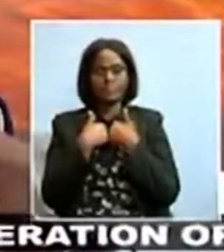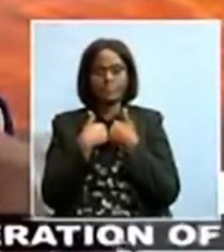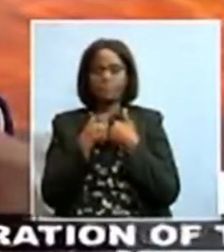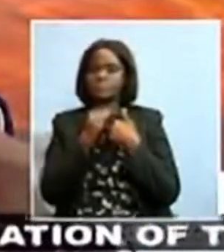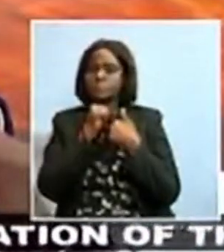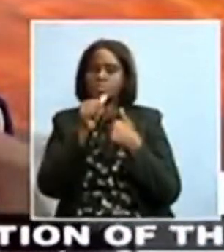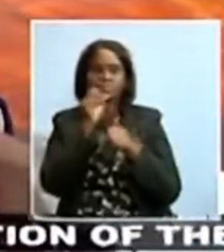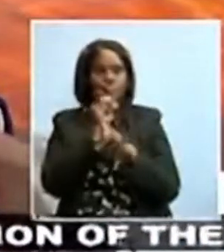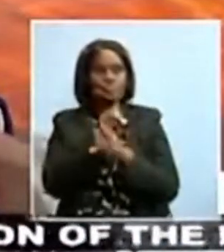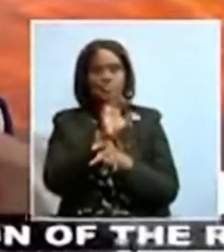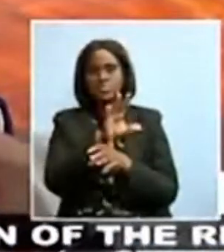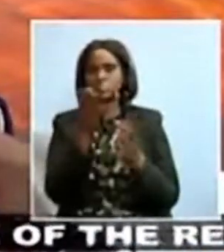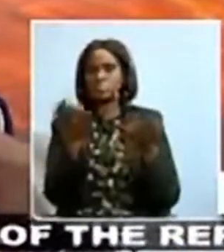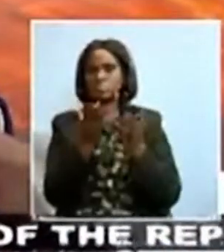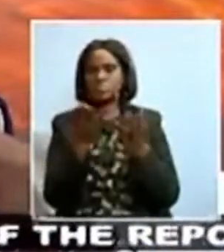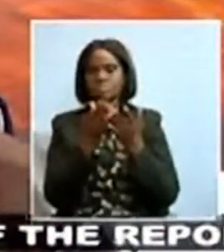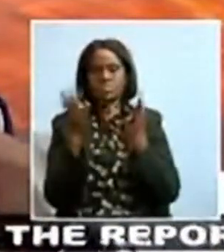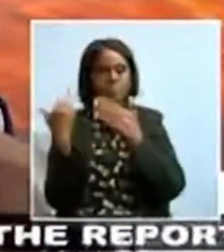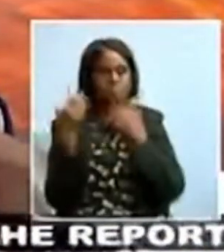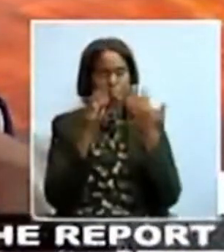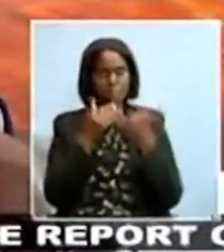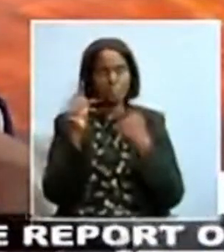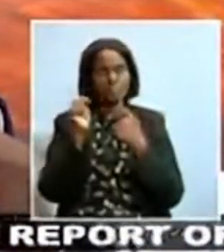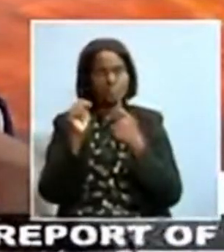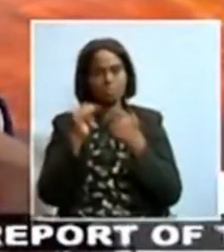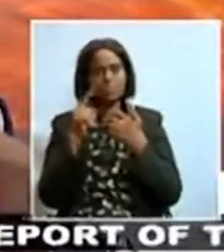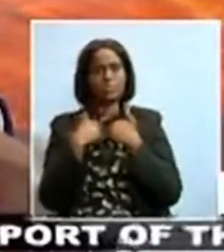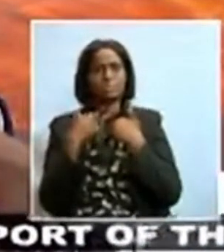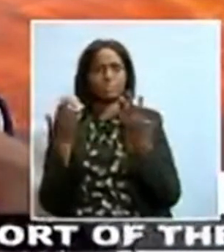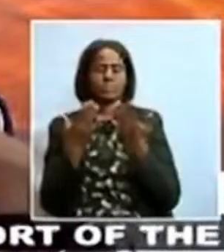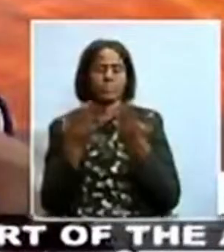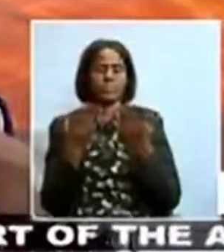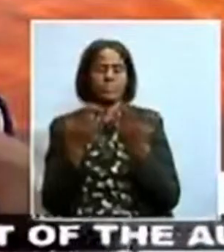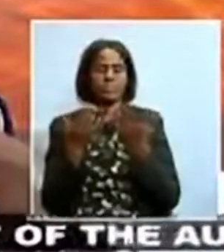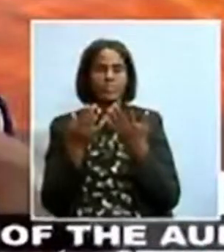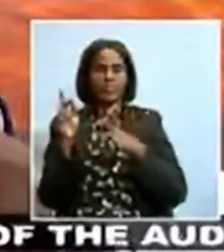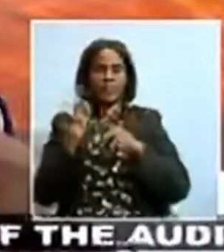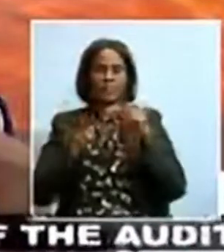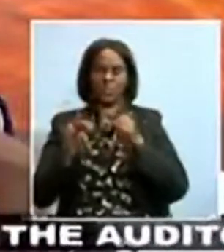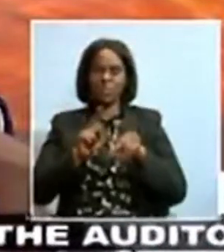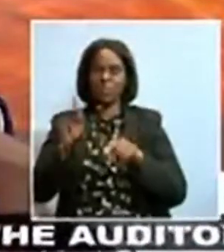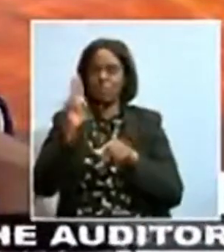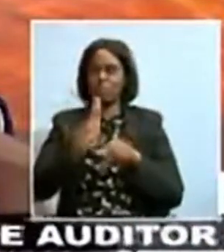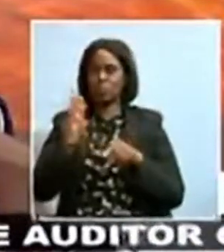non-availability of the ablution block. What are the people using?